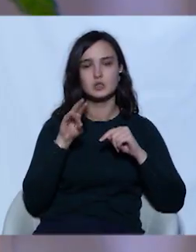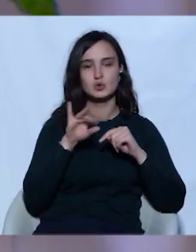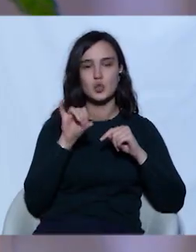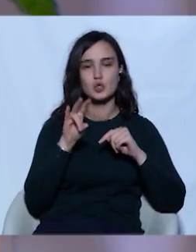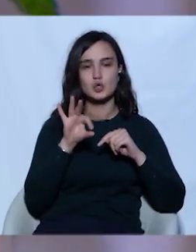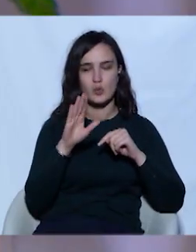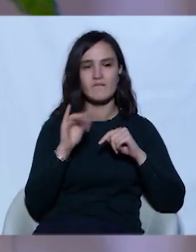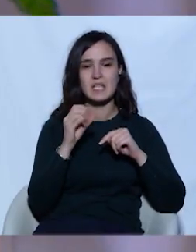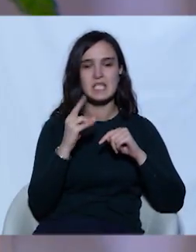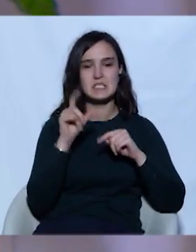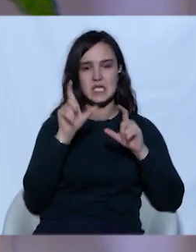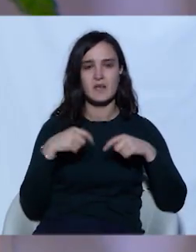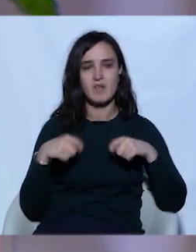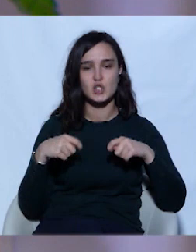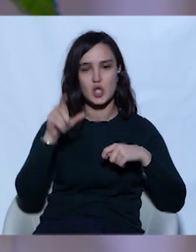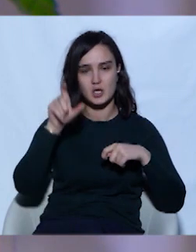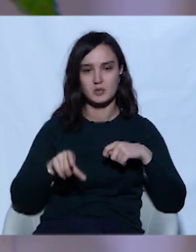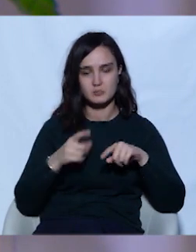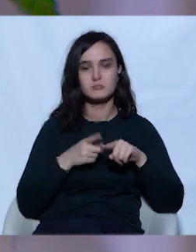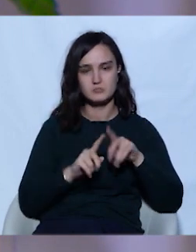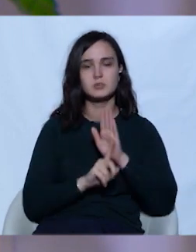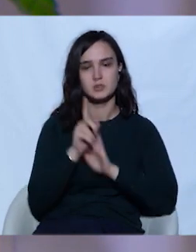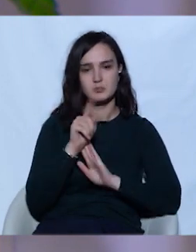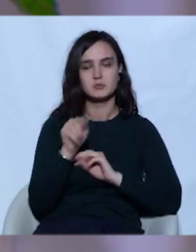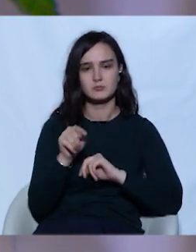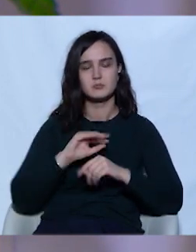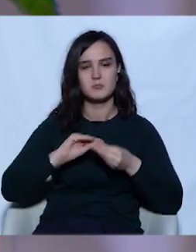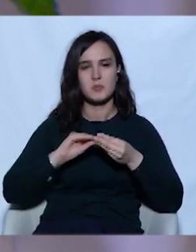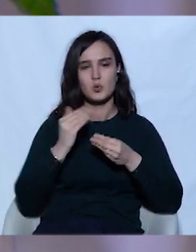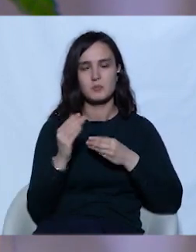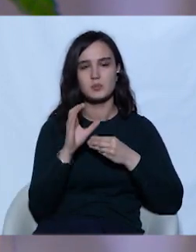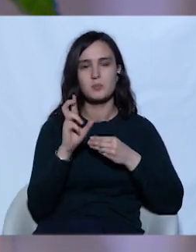Now, the first mistake is with her